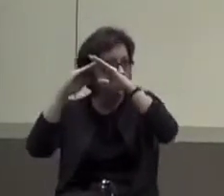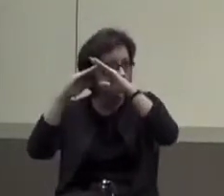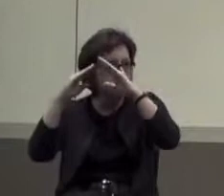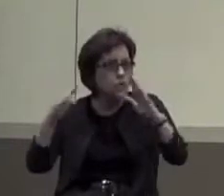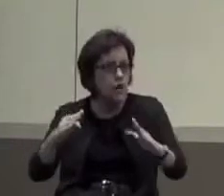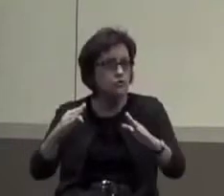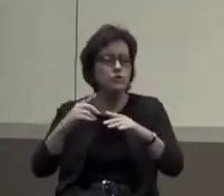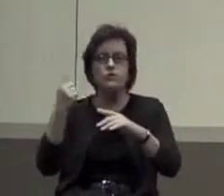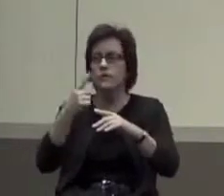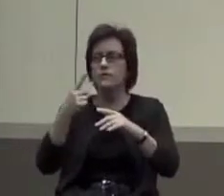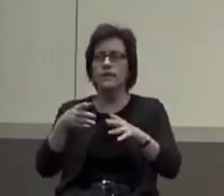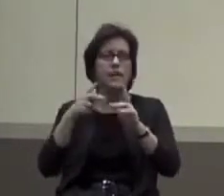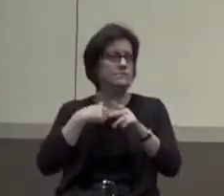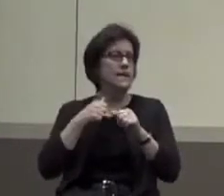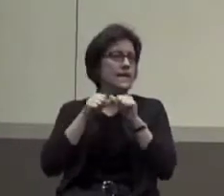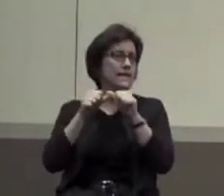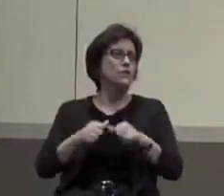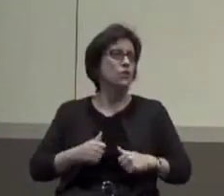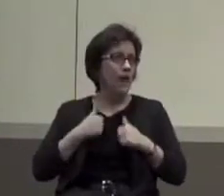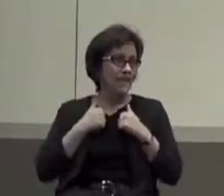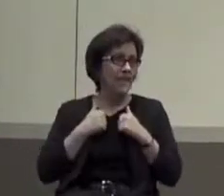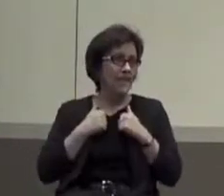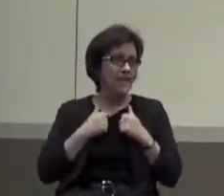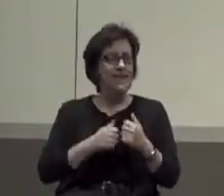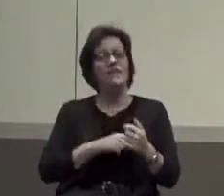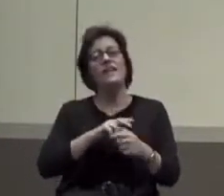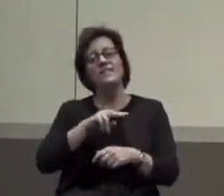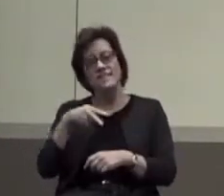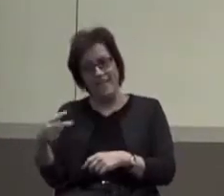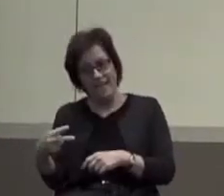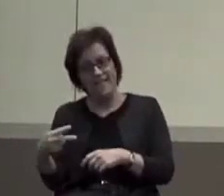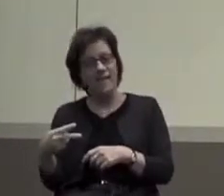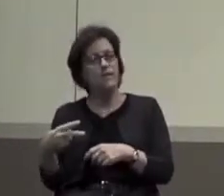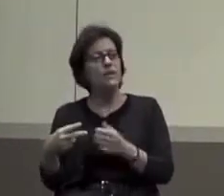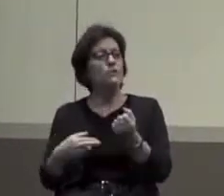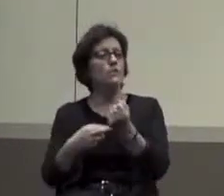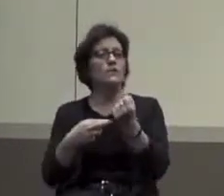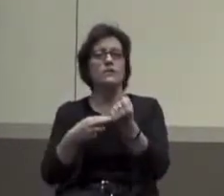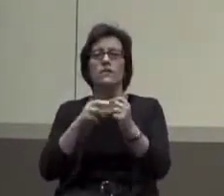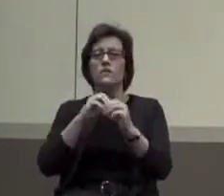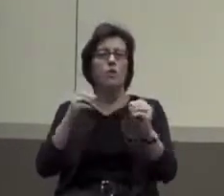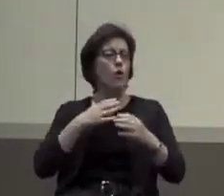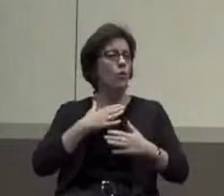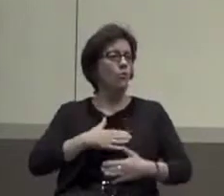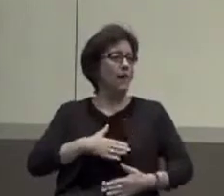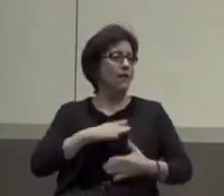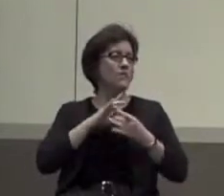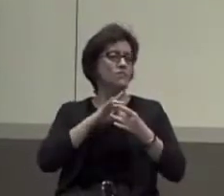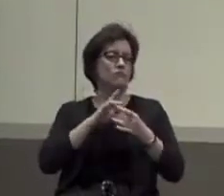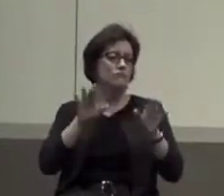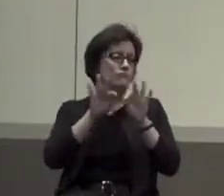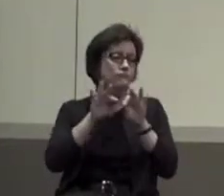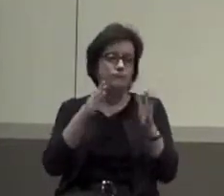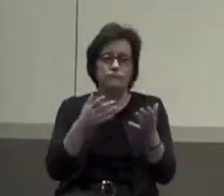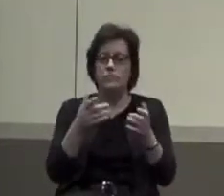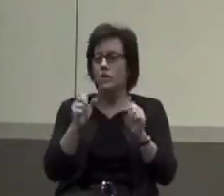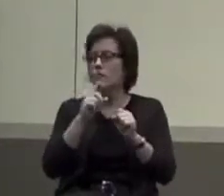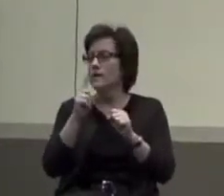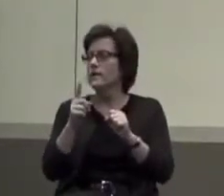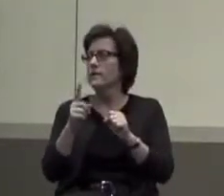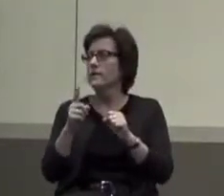continue living. And then you have secondary reinforcers, which don't have any biological importance. So that could be, you know, a